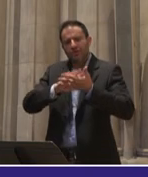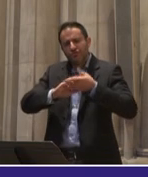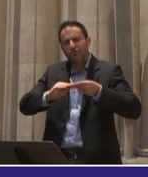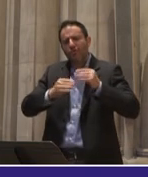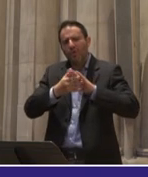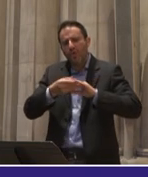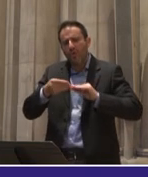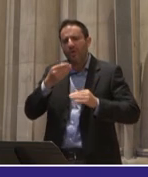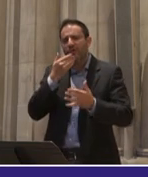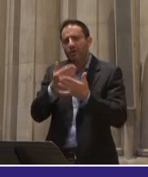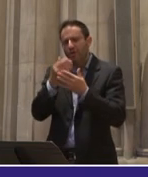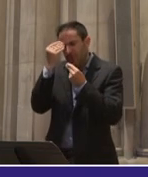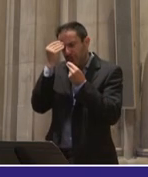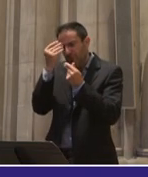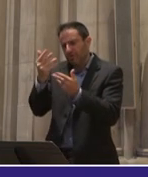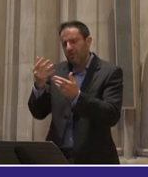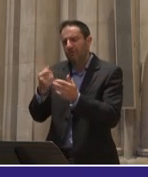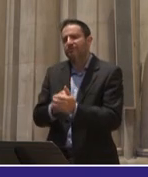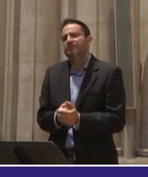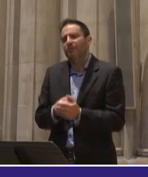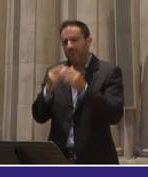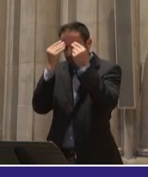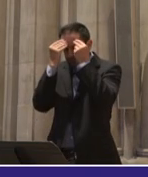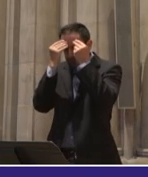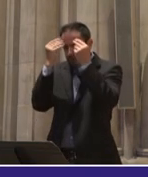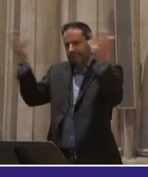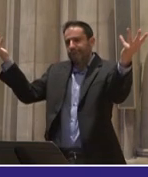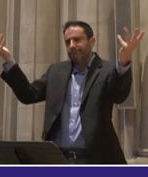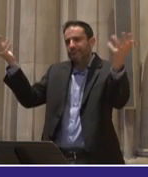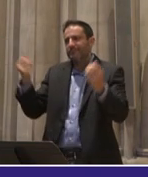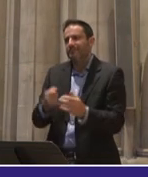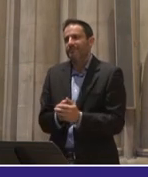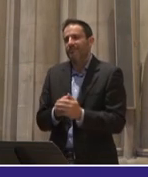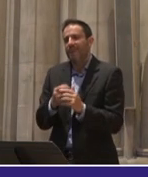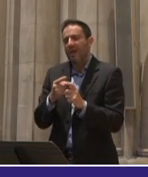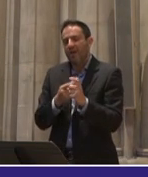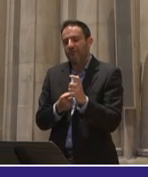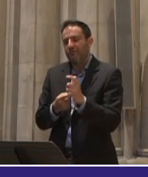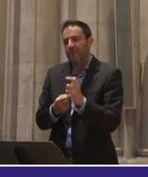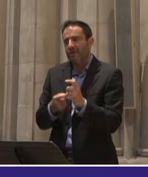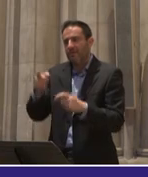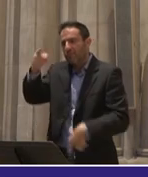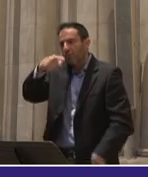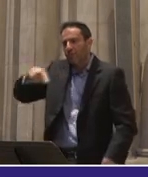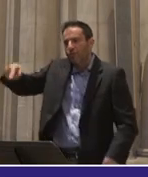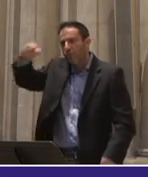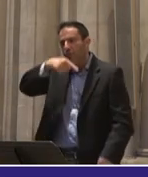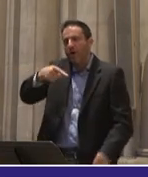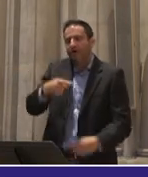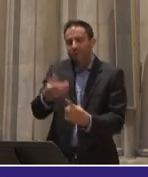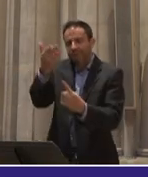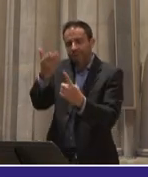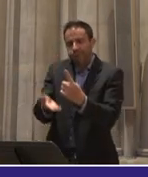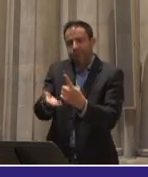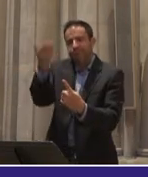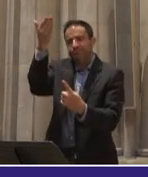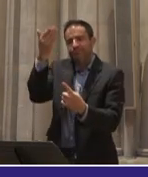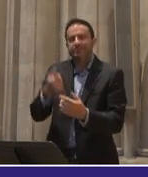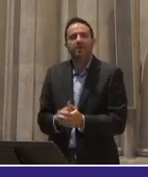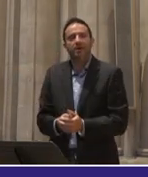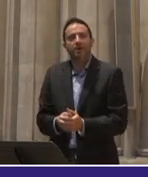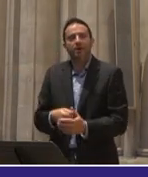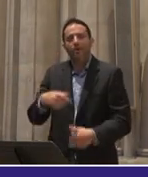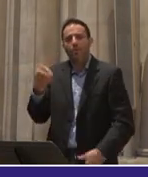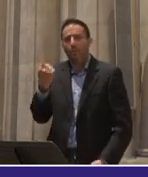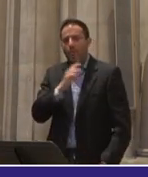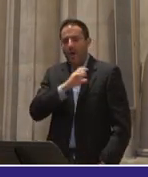the good news you bring to others simply by being you. One of the first Christian